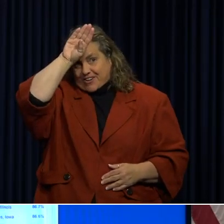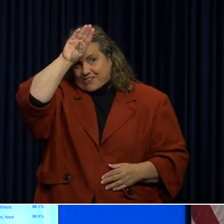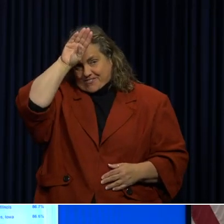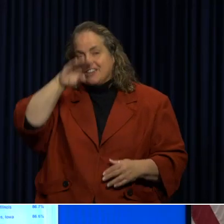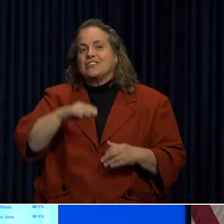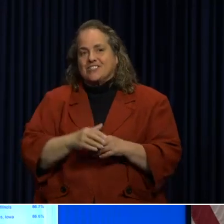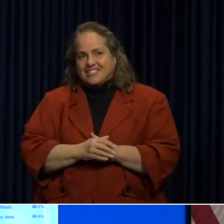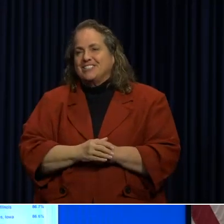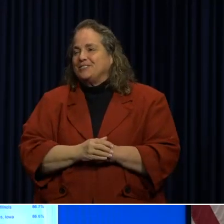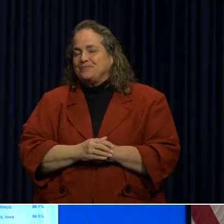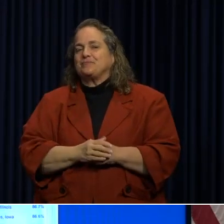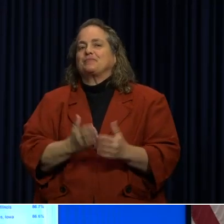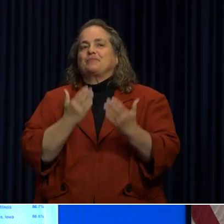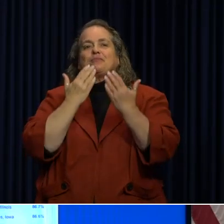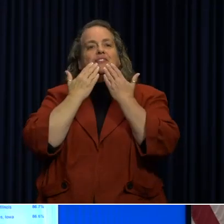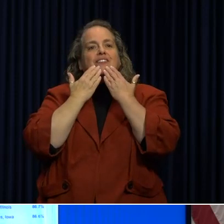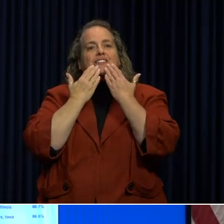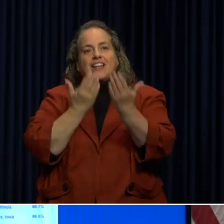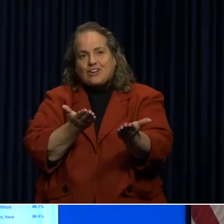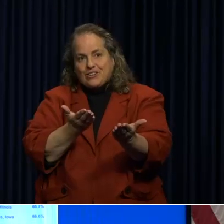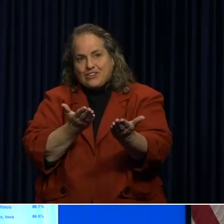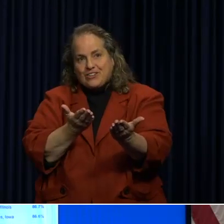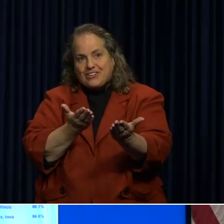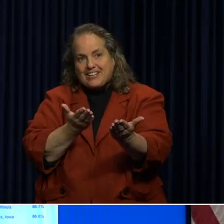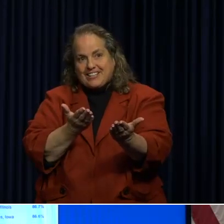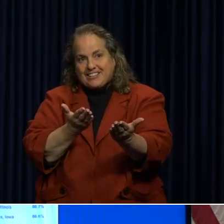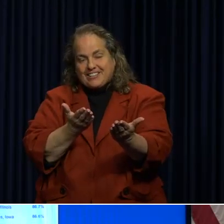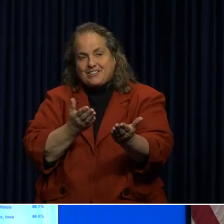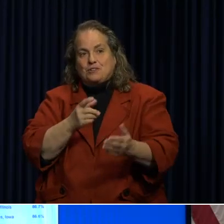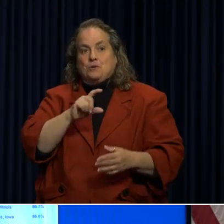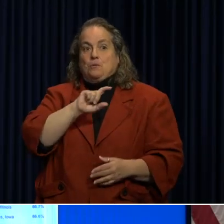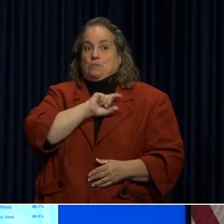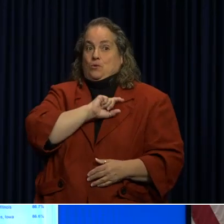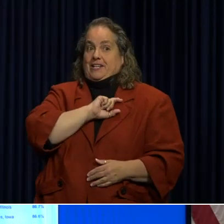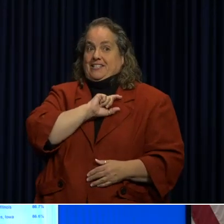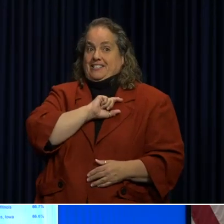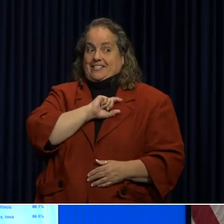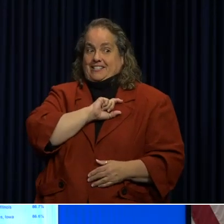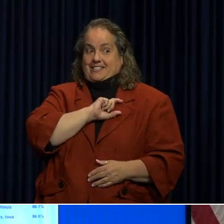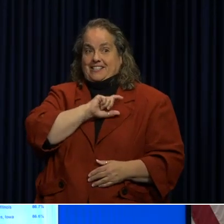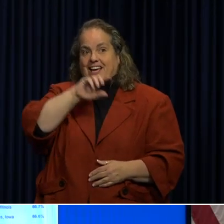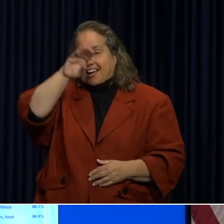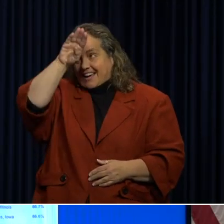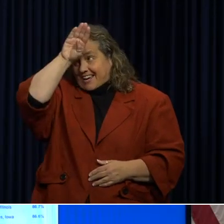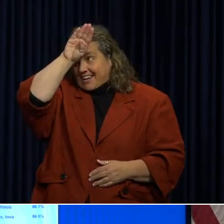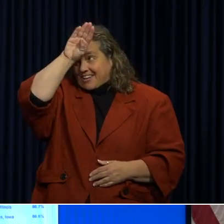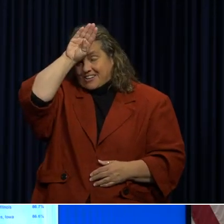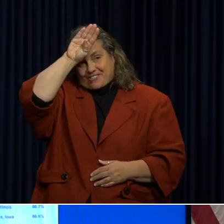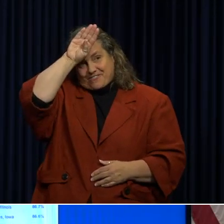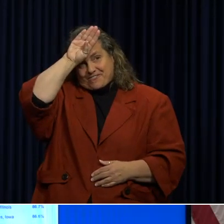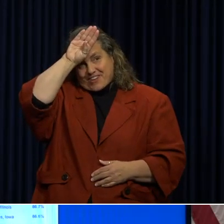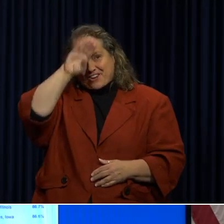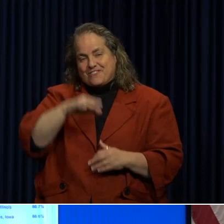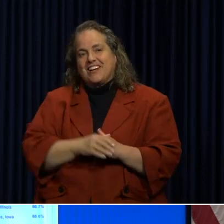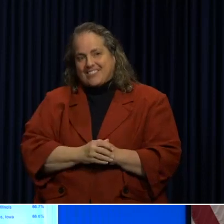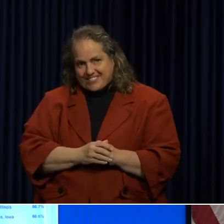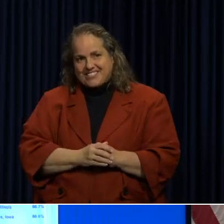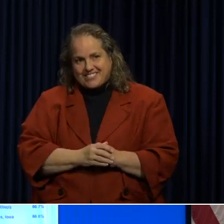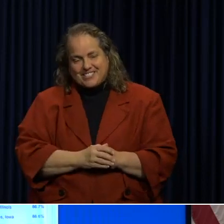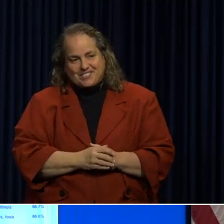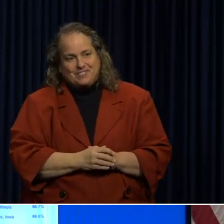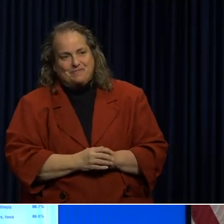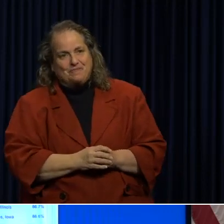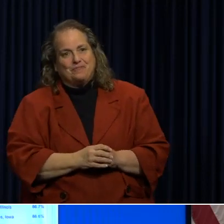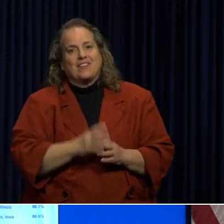and firefighters. One more time. Thank you, police and